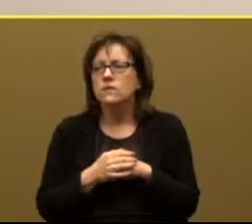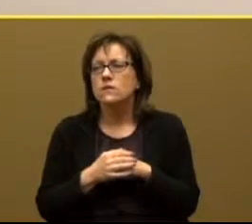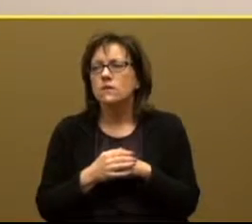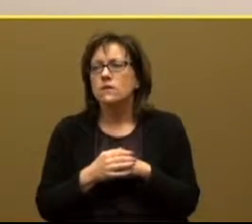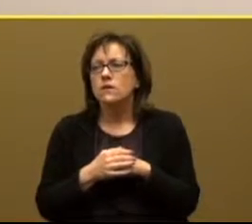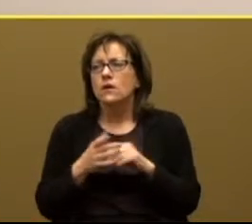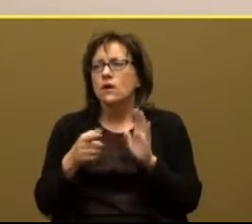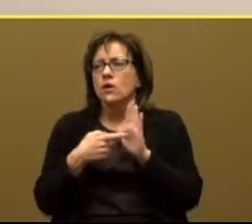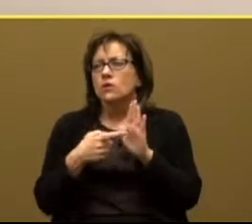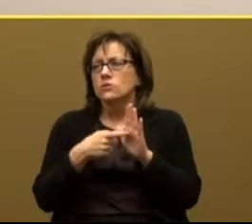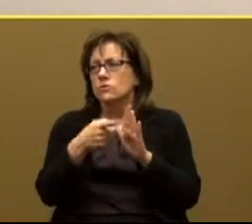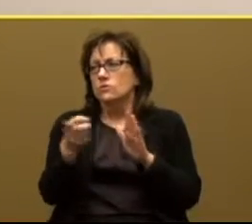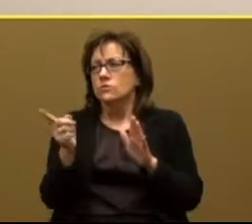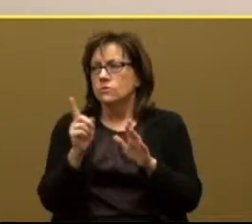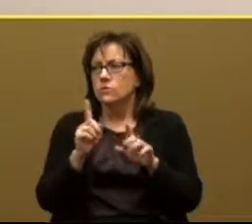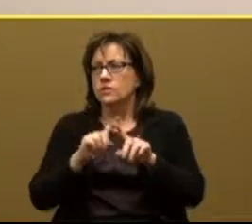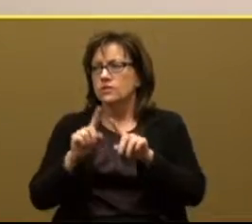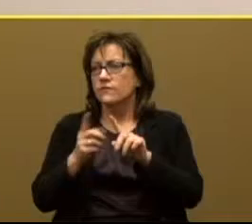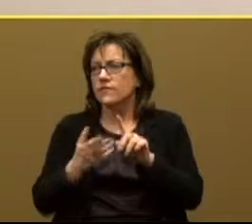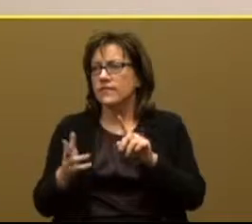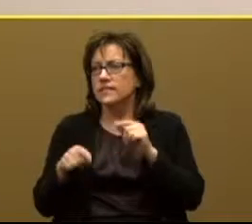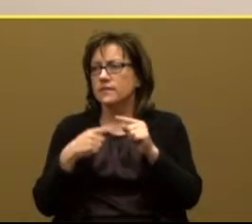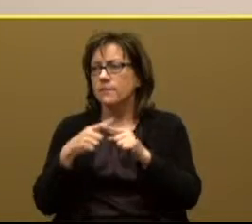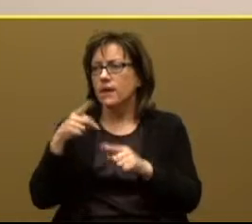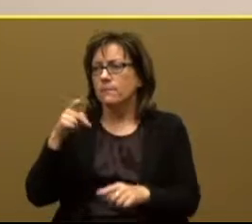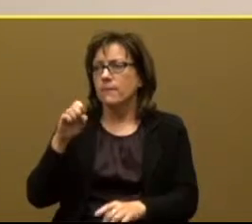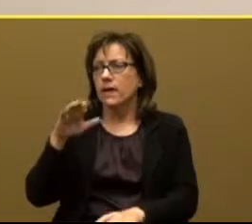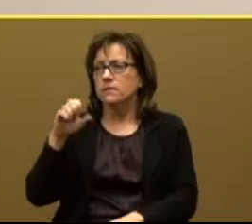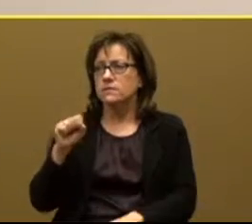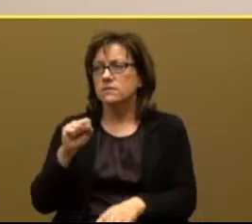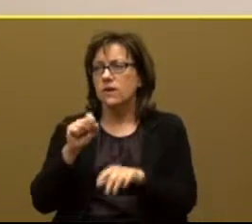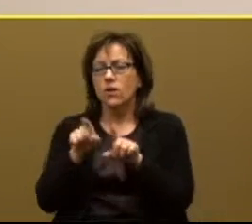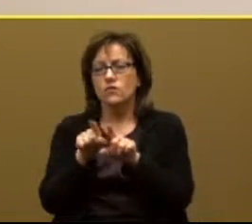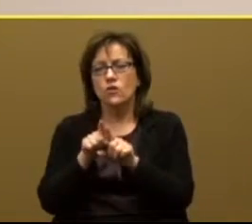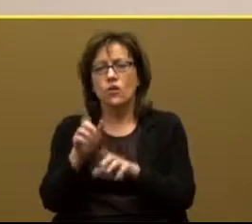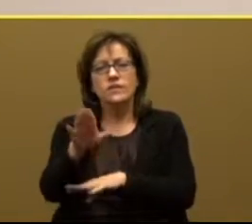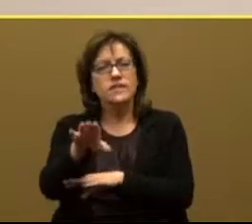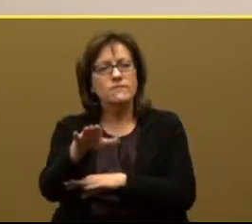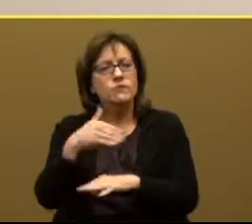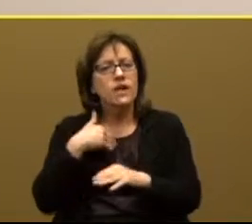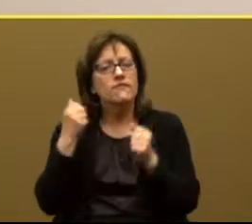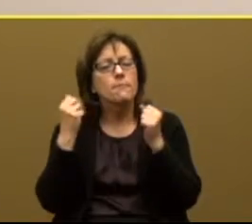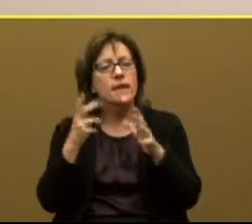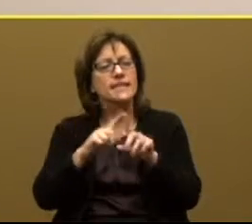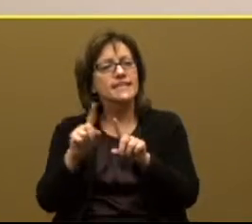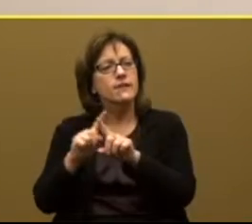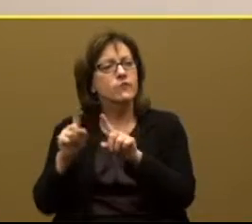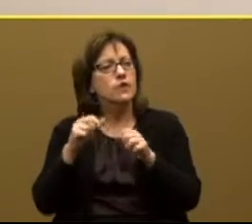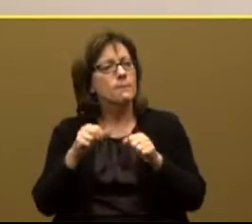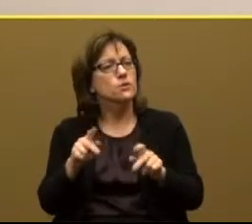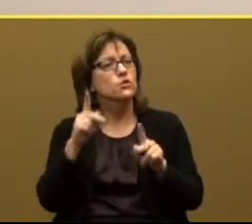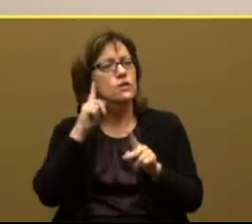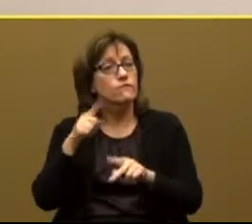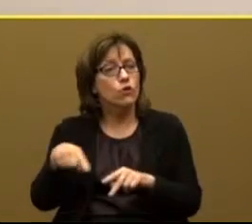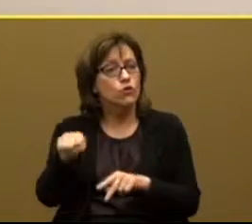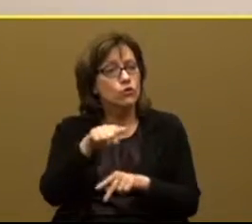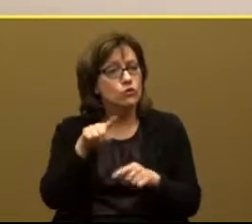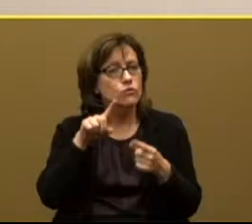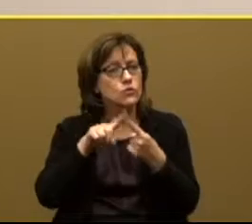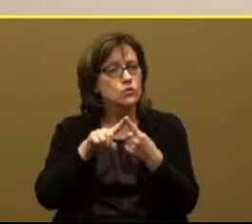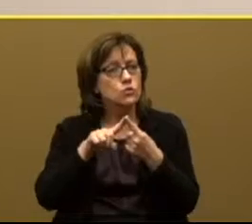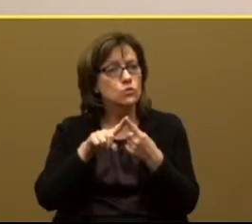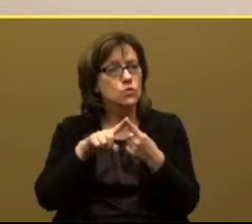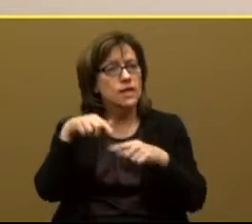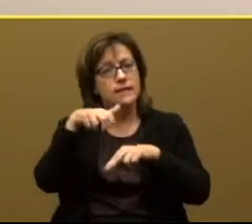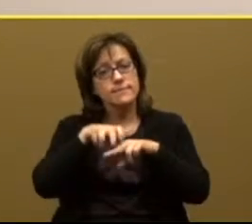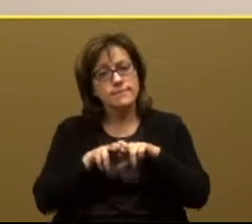about PECS. We also, this afternoon, have many different opportunities for you to